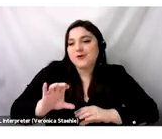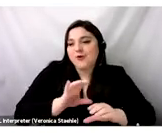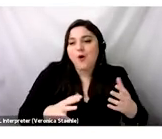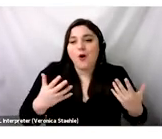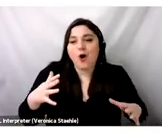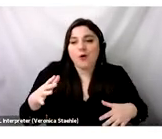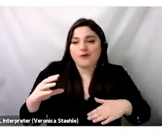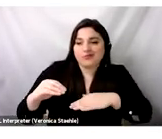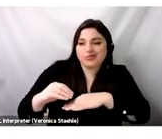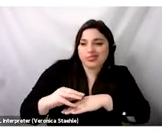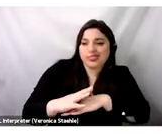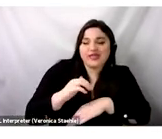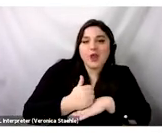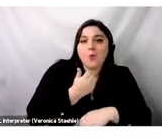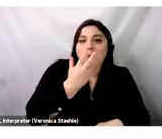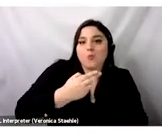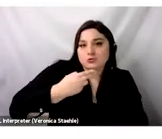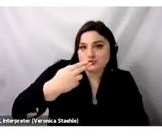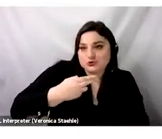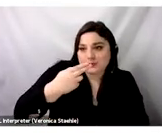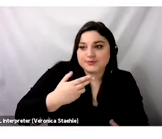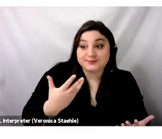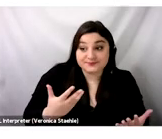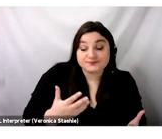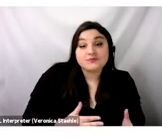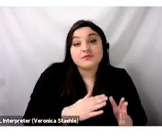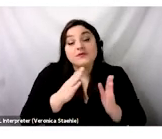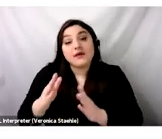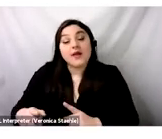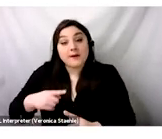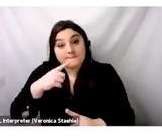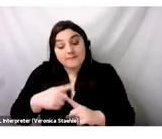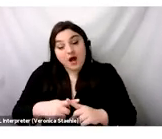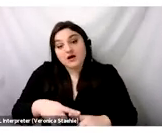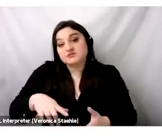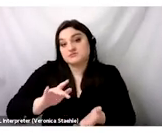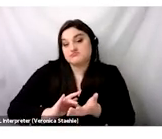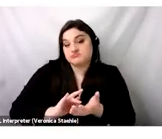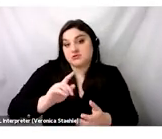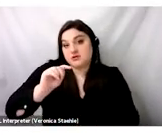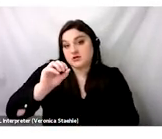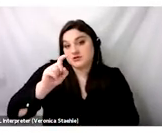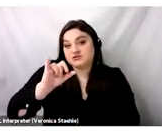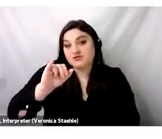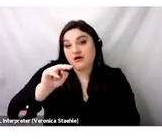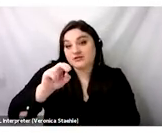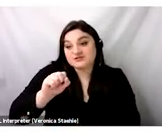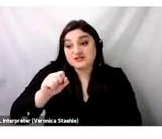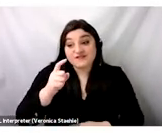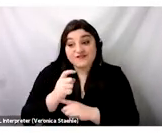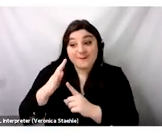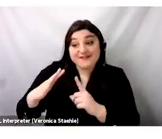about. And then there's the toxins that are in the environment, okay,